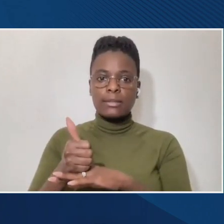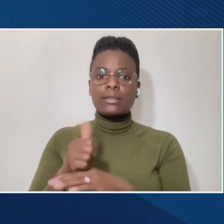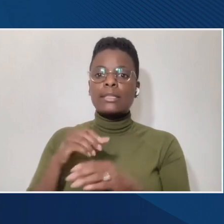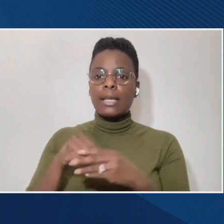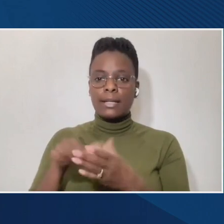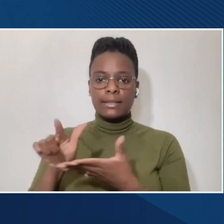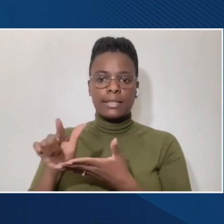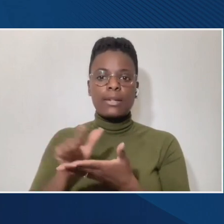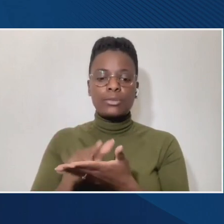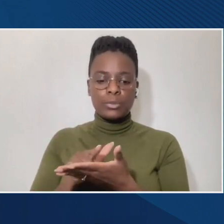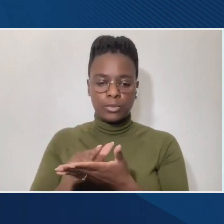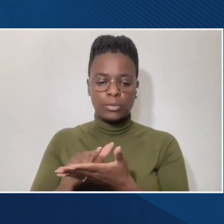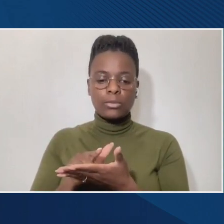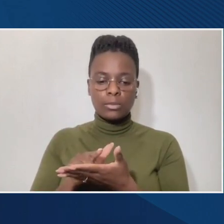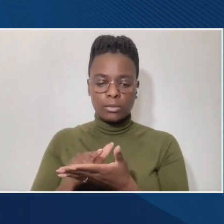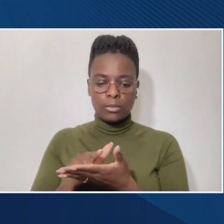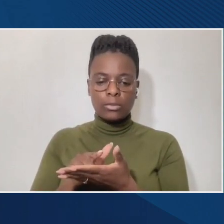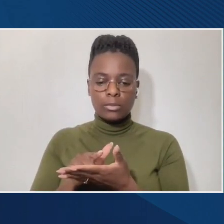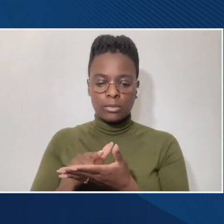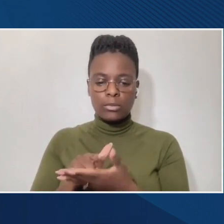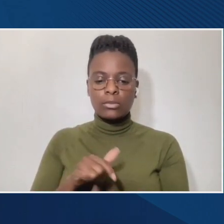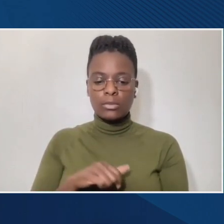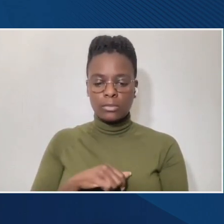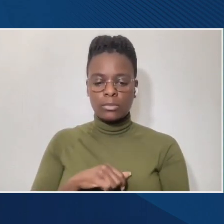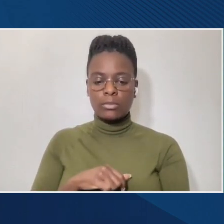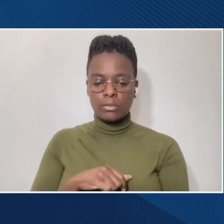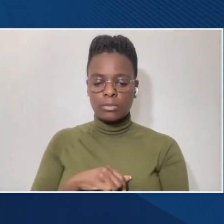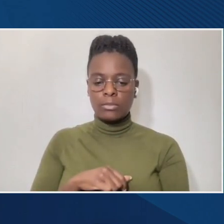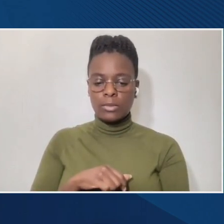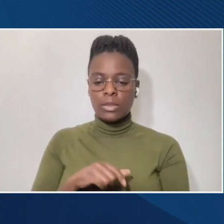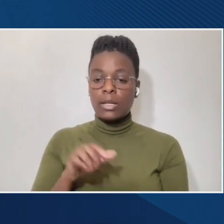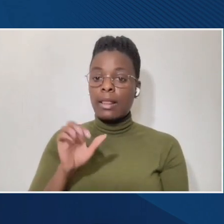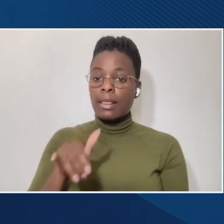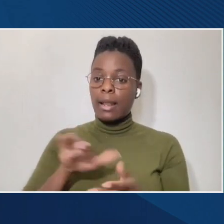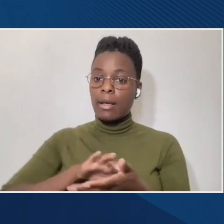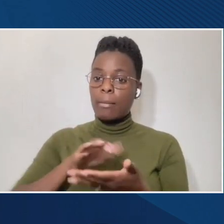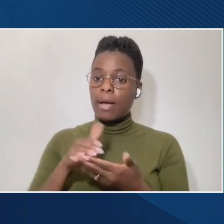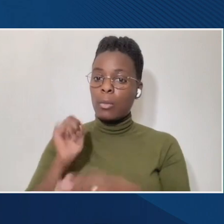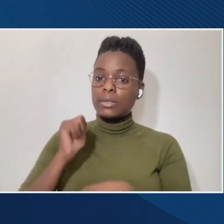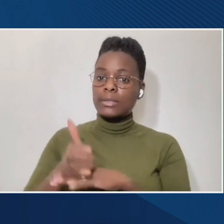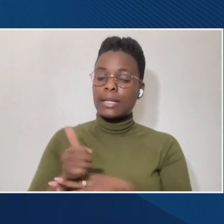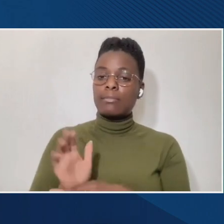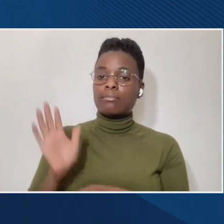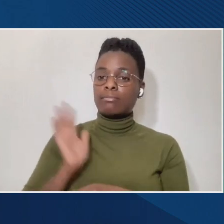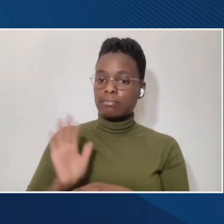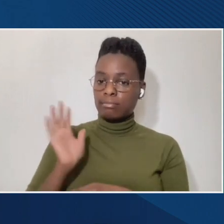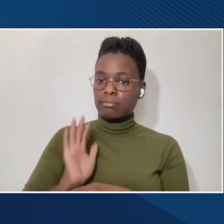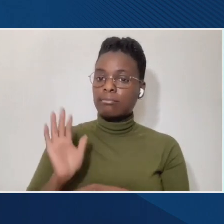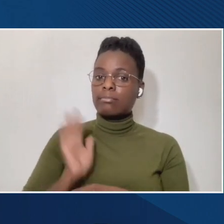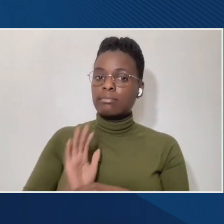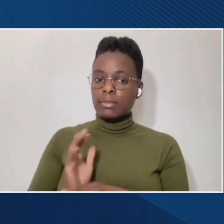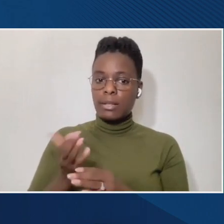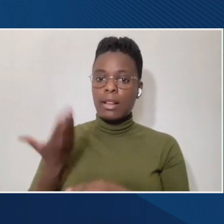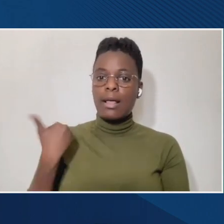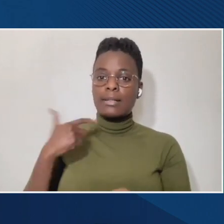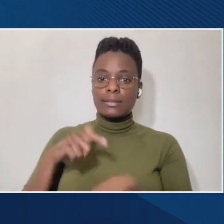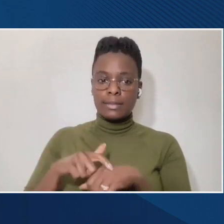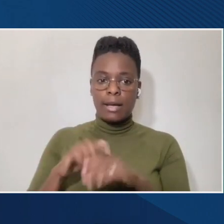statute. And so that is a definition that Congress has provided and cannot be changed through the regulatory